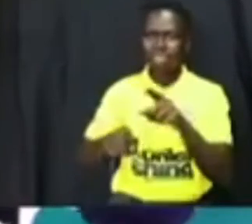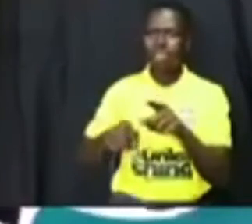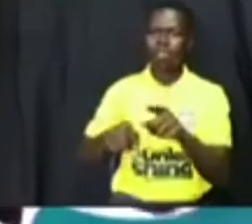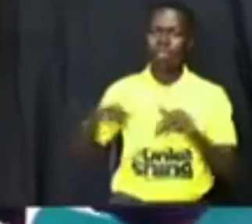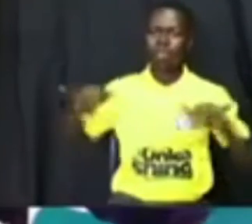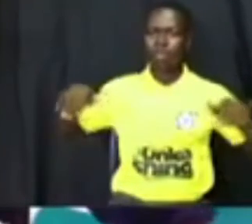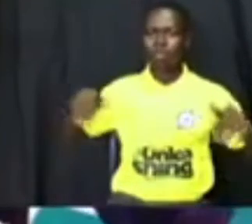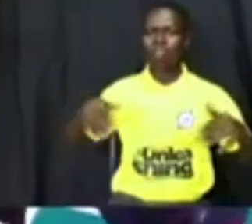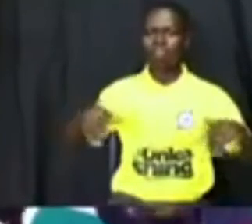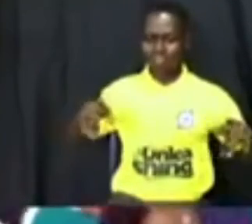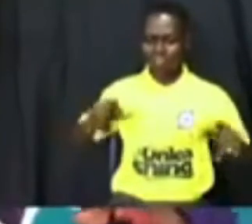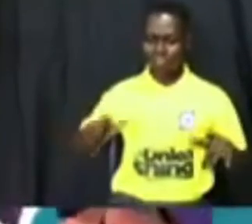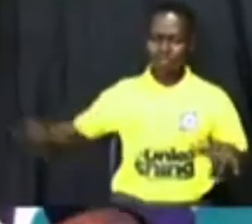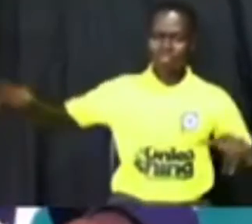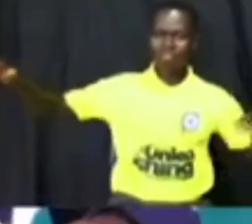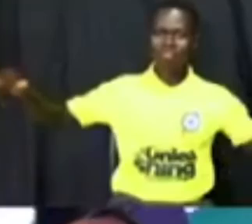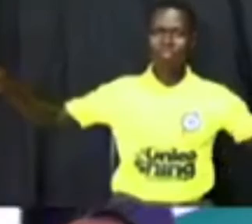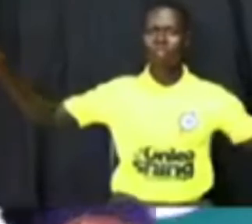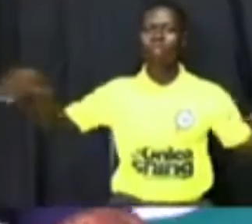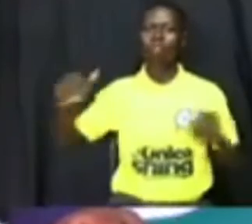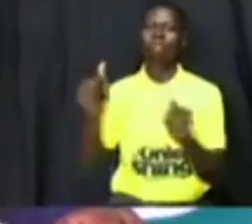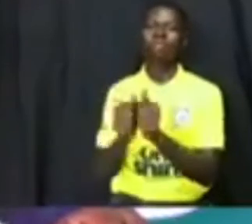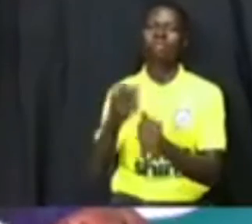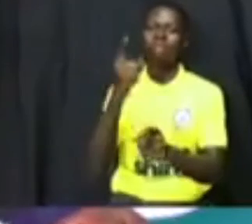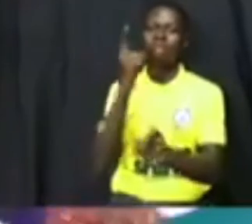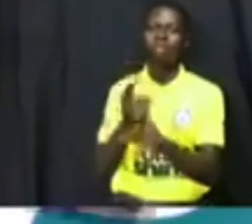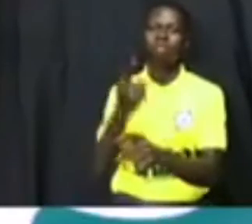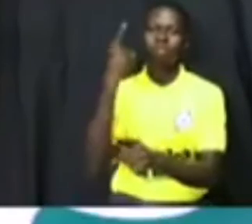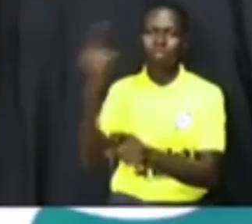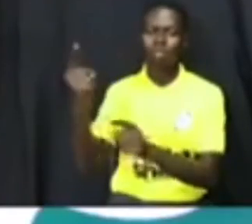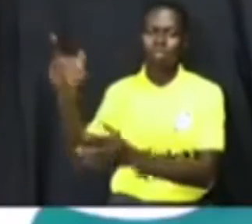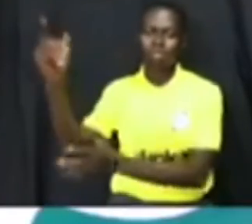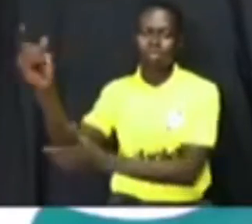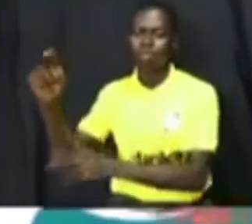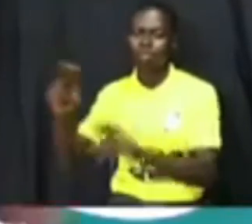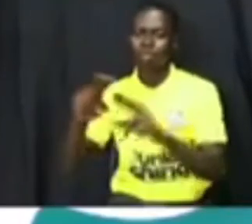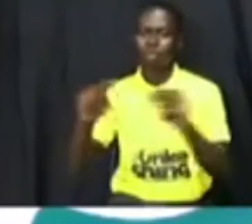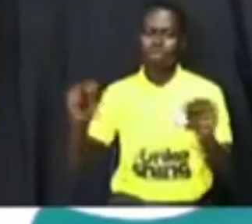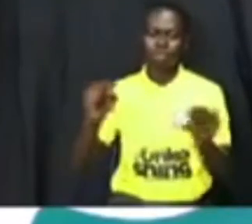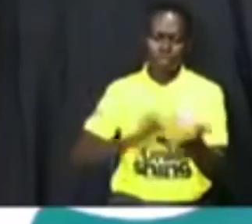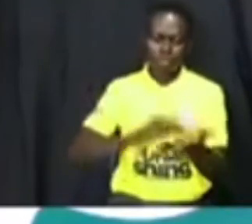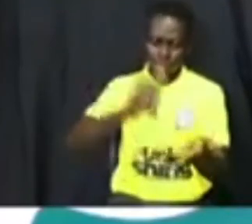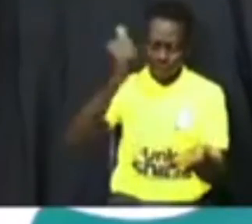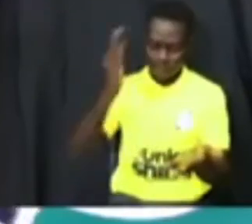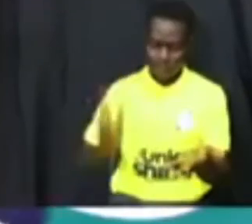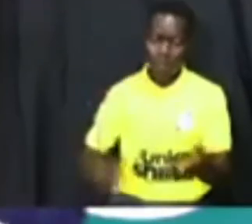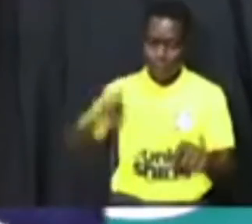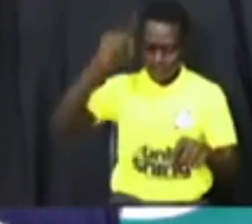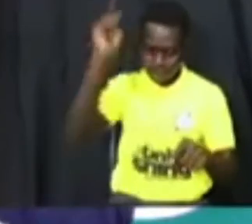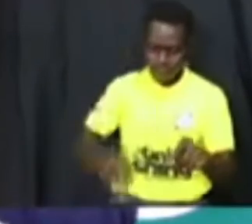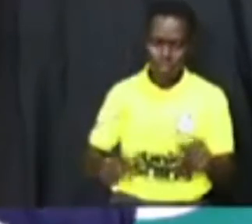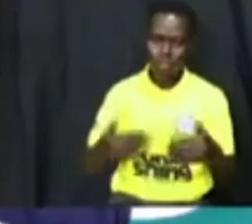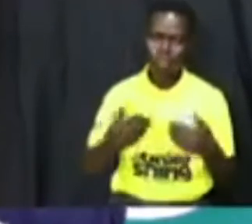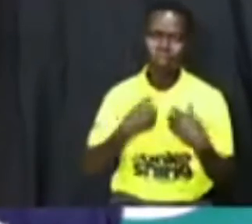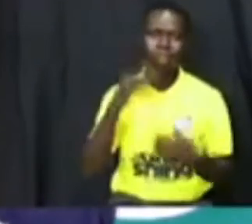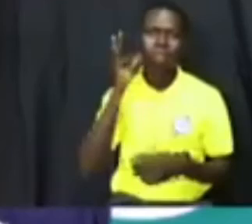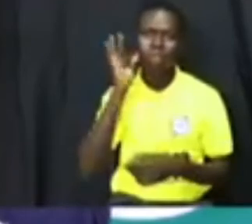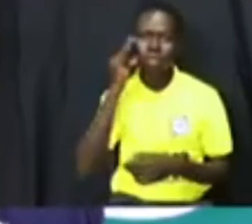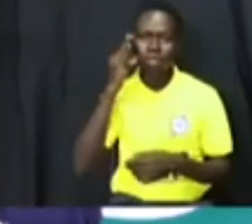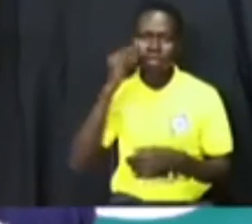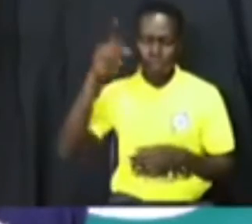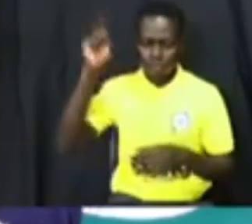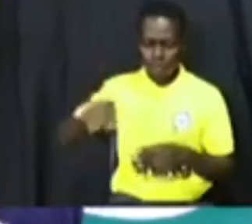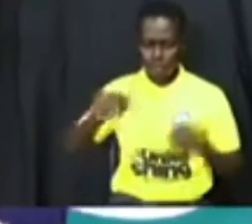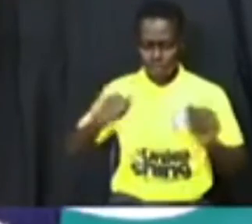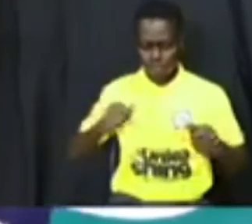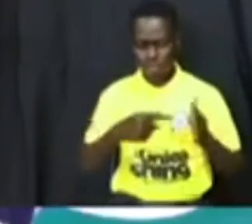of wings. The believer must bear the fruit, and the believer must exhibit the gift of